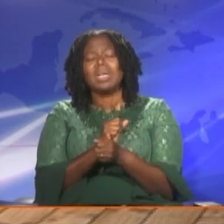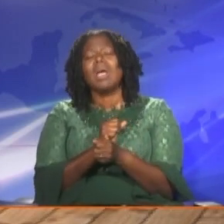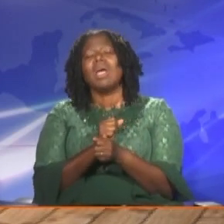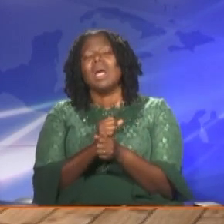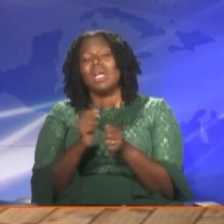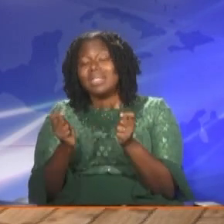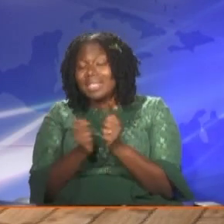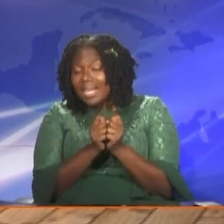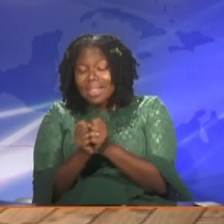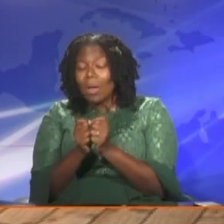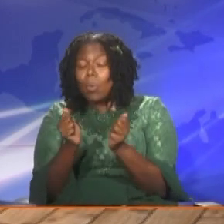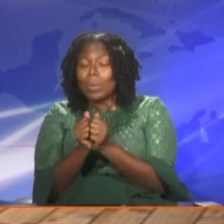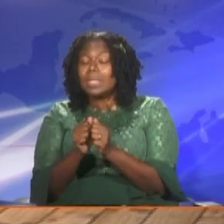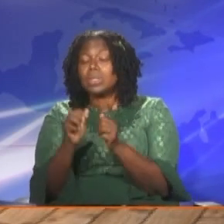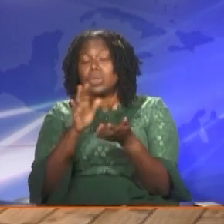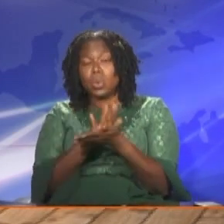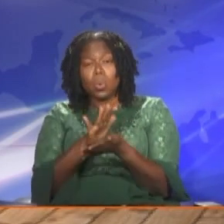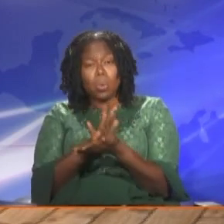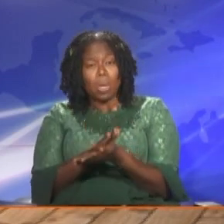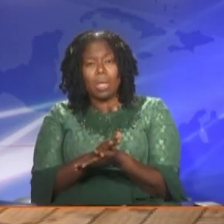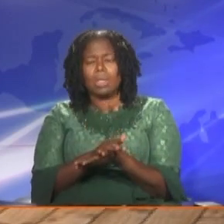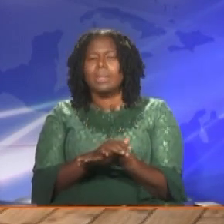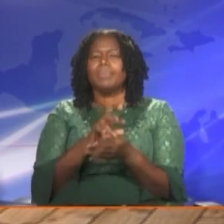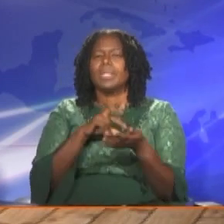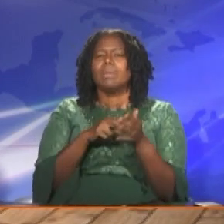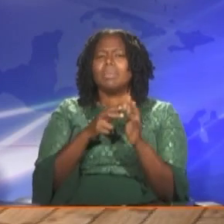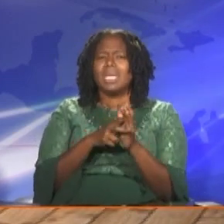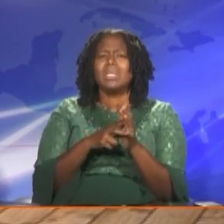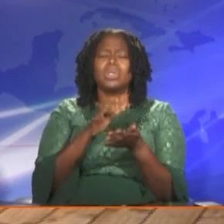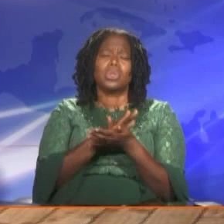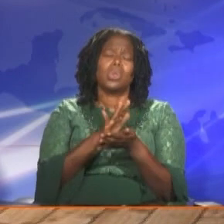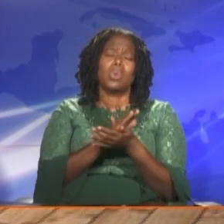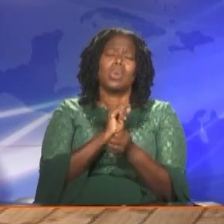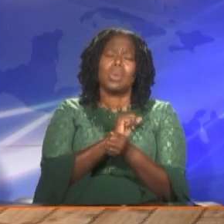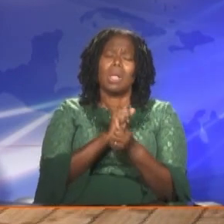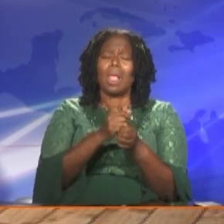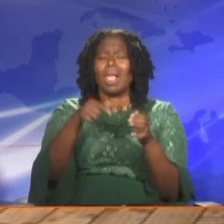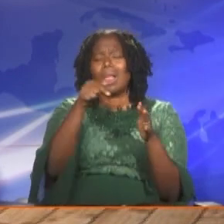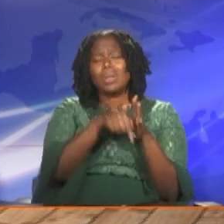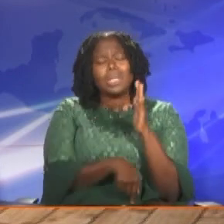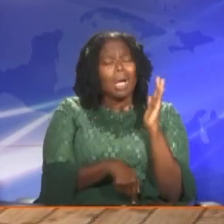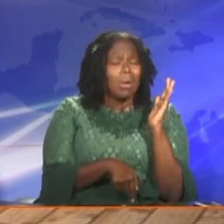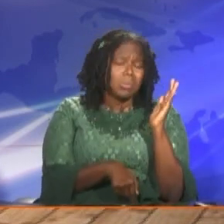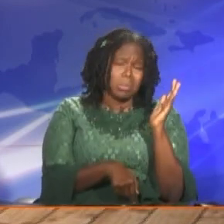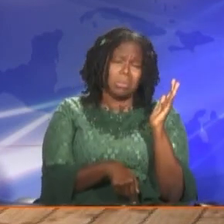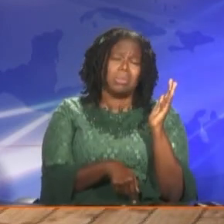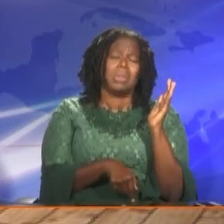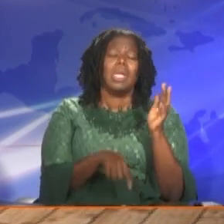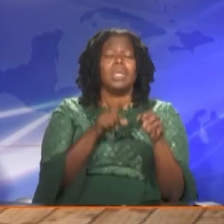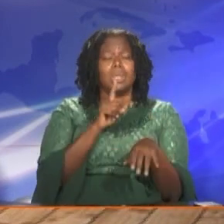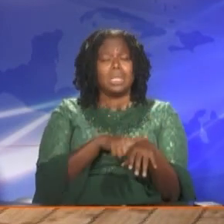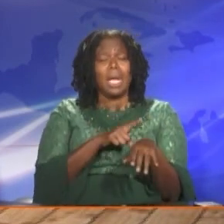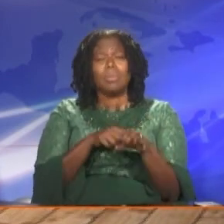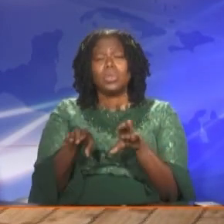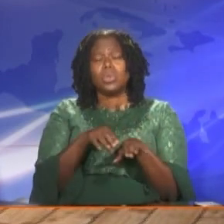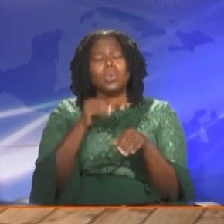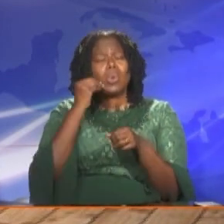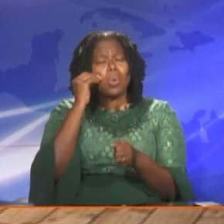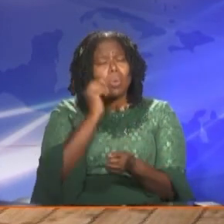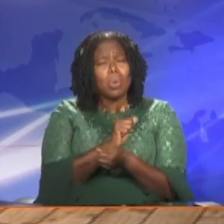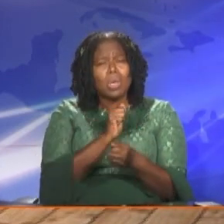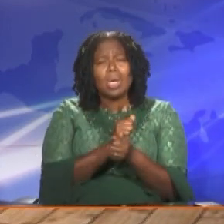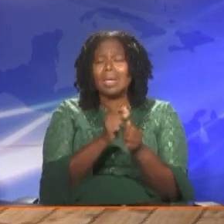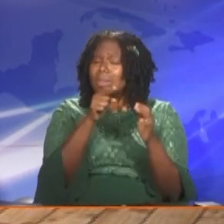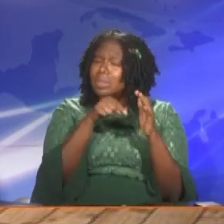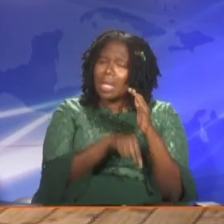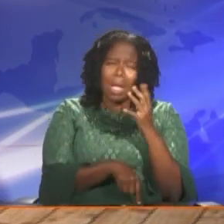which means that they may fall back in terms of their schoolwork. Their time to do homework, their time to interact with their peers, to socialize,